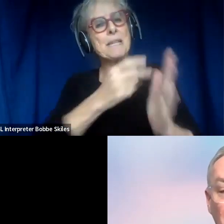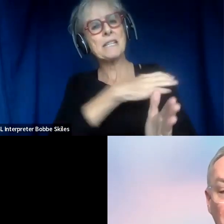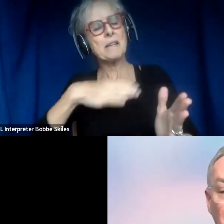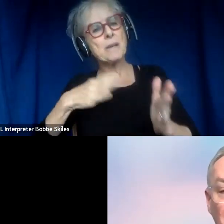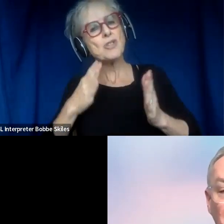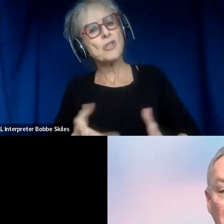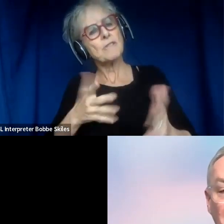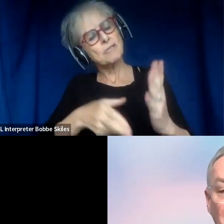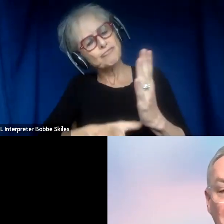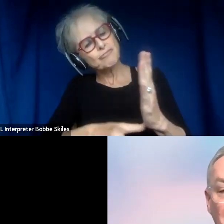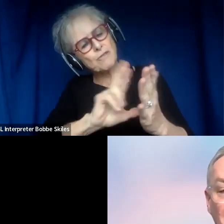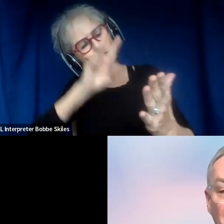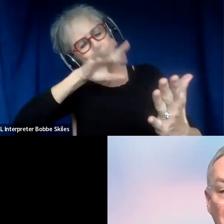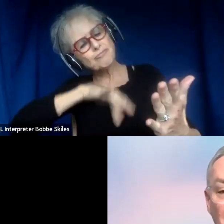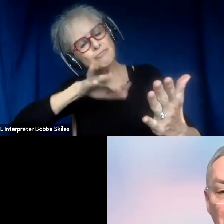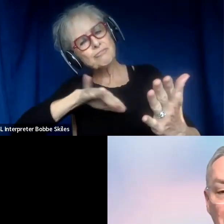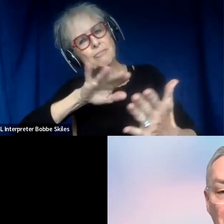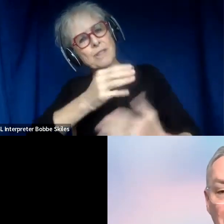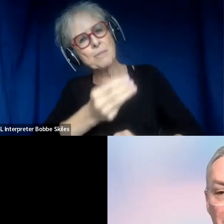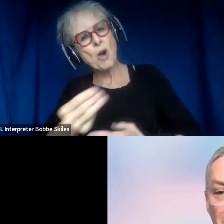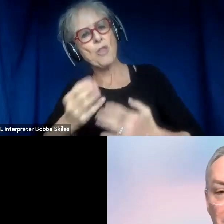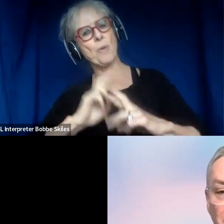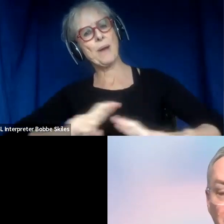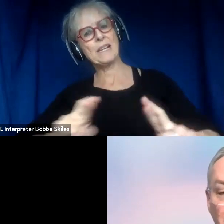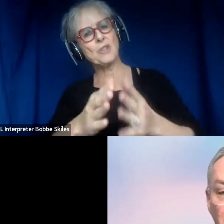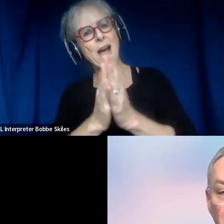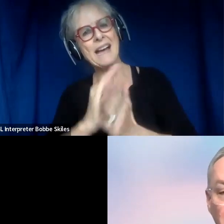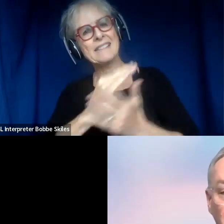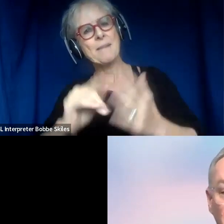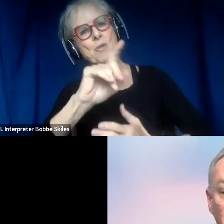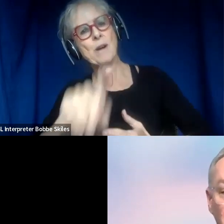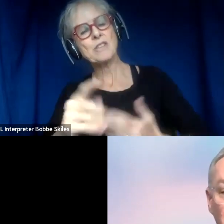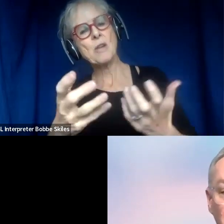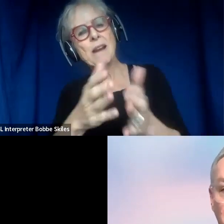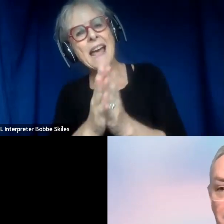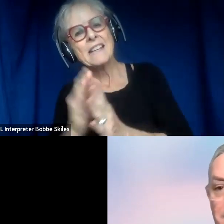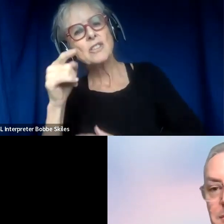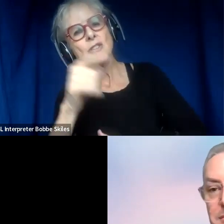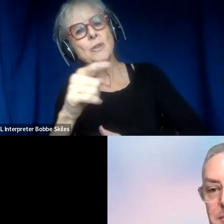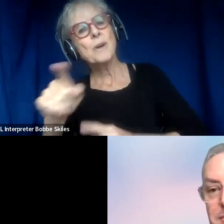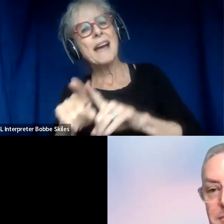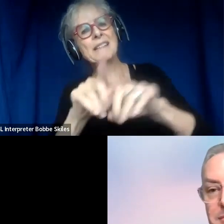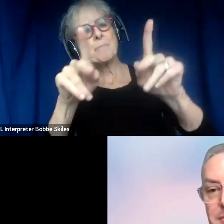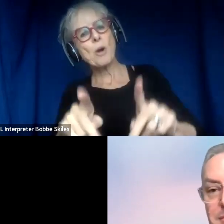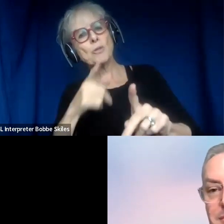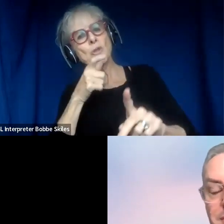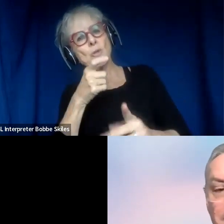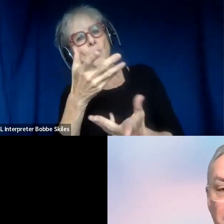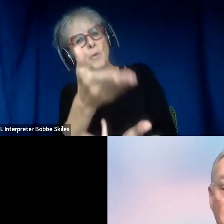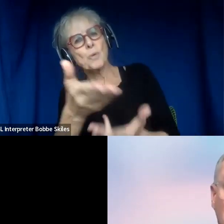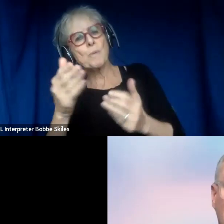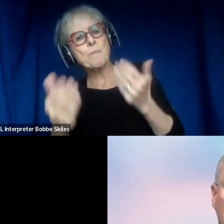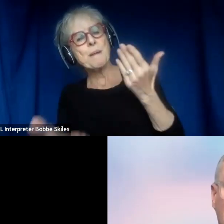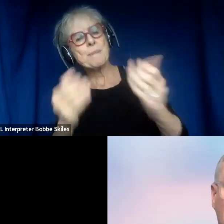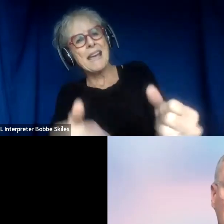reviewed the material. They're prepared to ask some questions. They look to you as someone with particular expertise that can